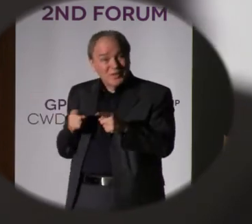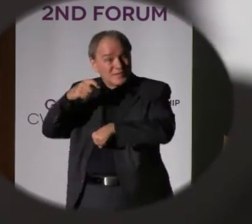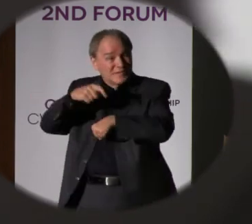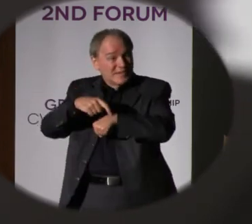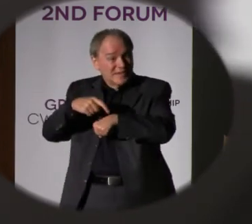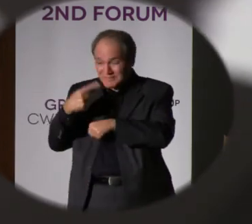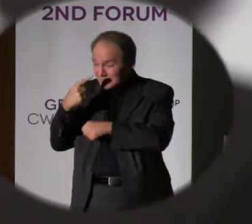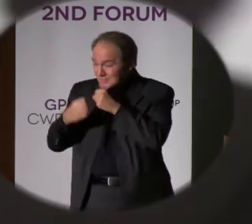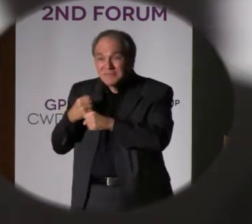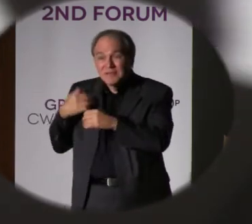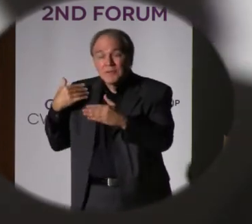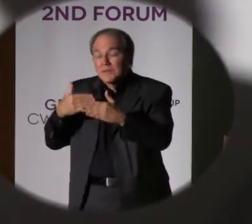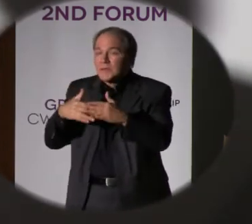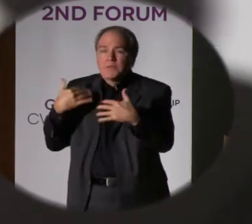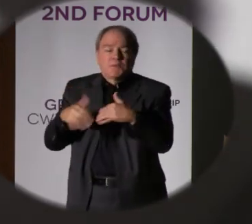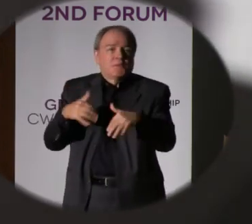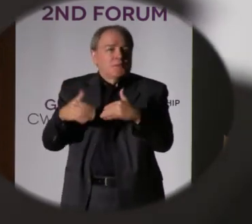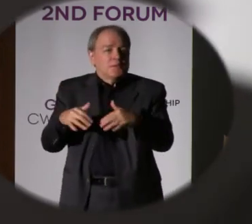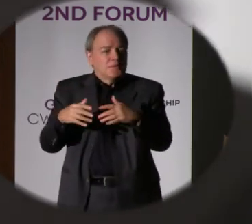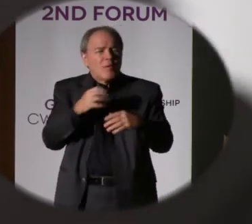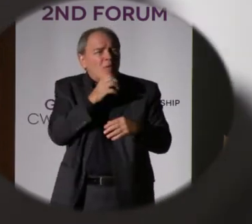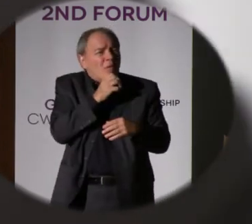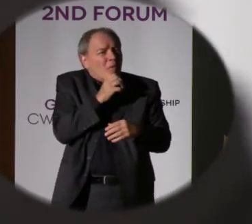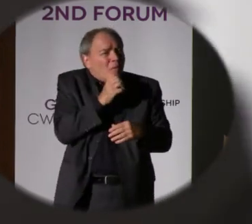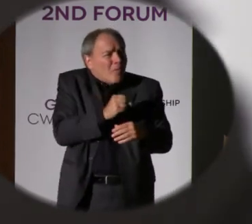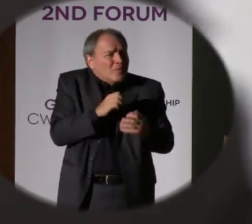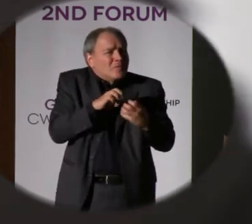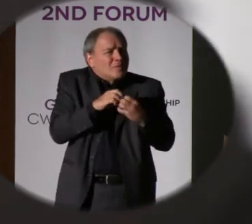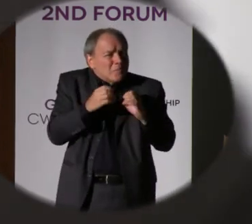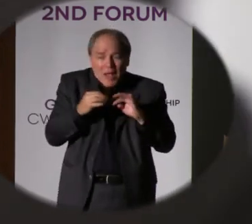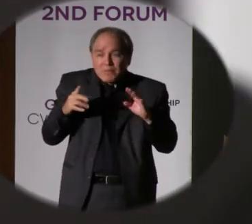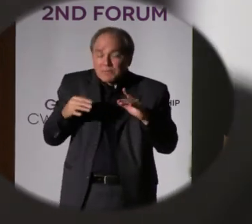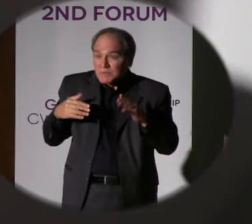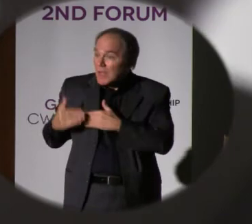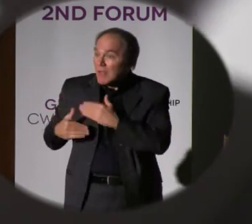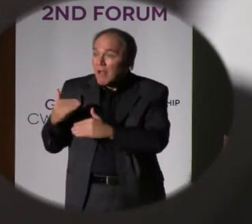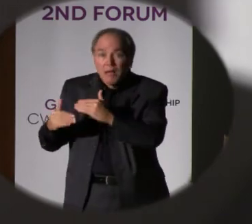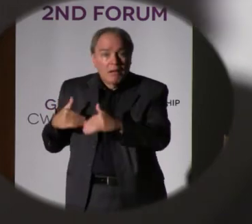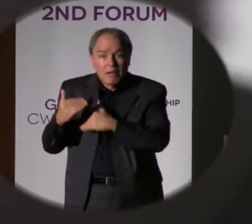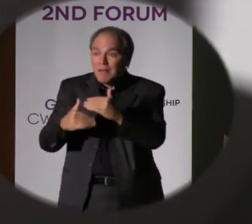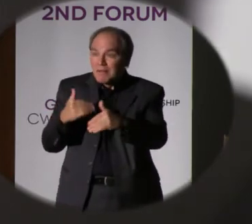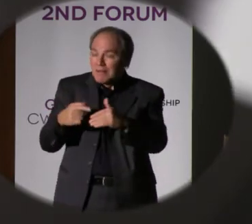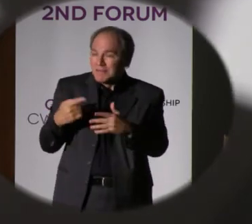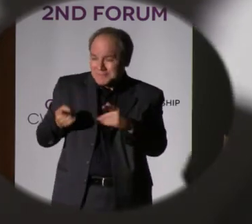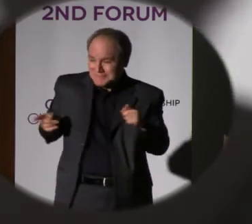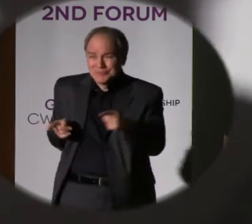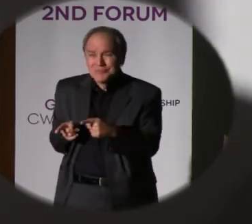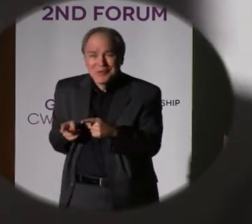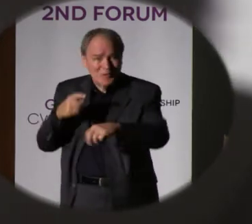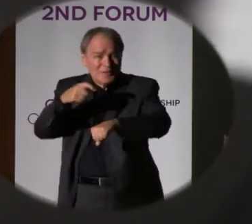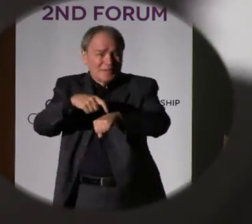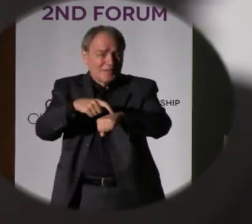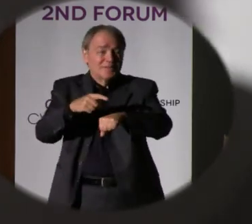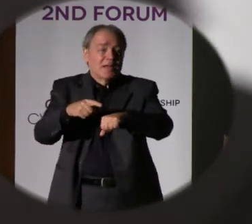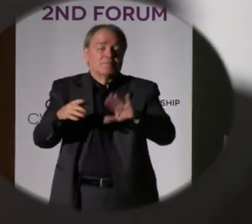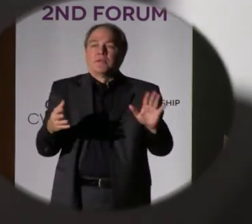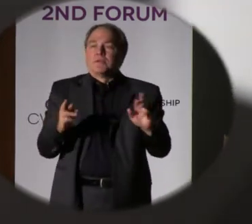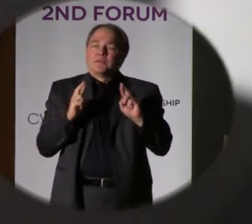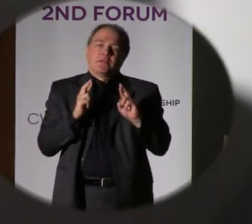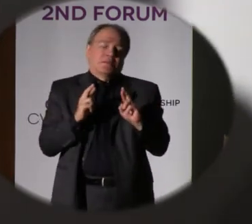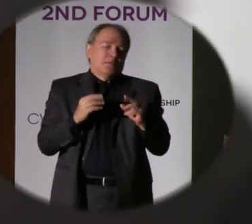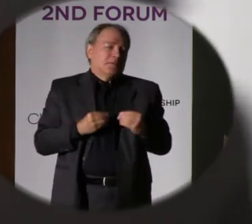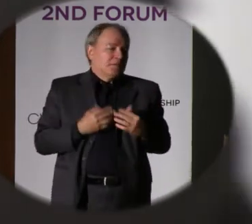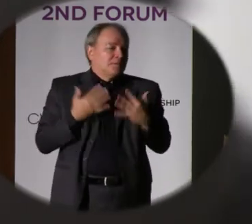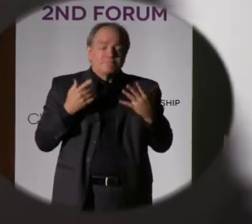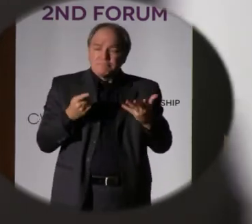space of time on age-old issues that are cried out to be addressed. So this is really a